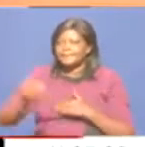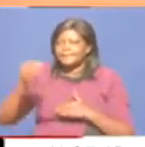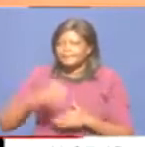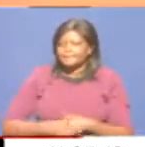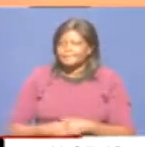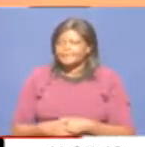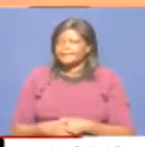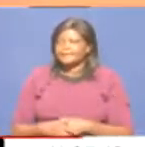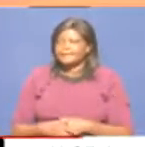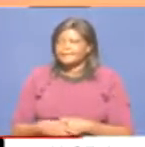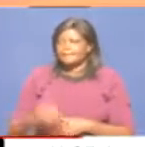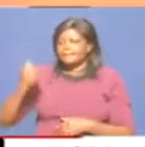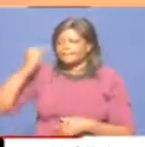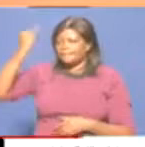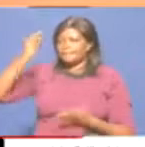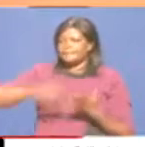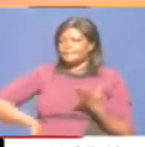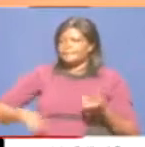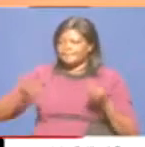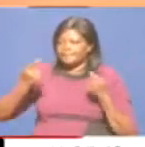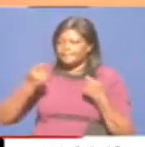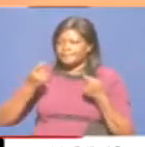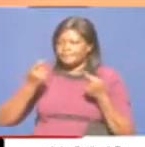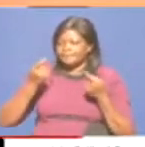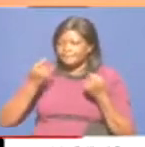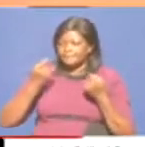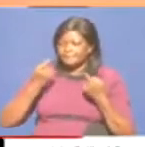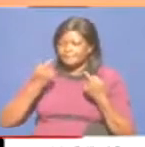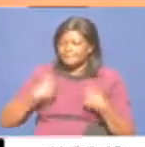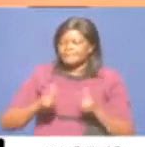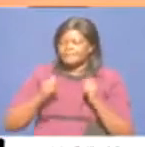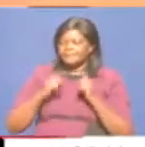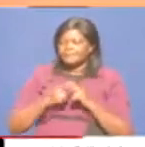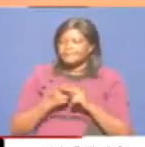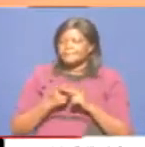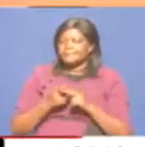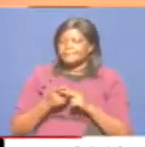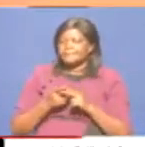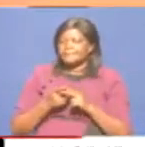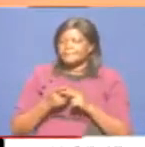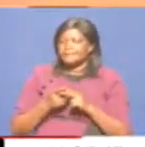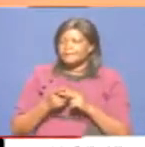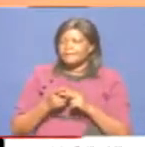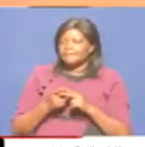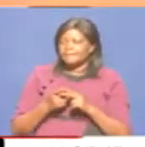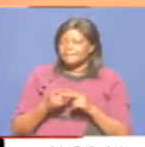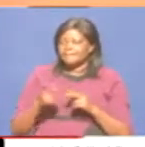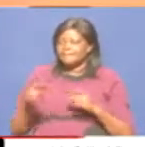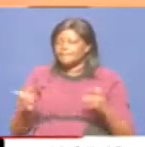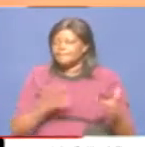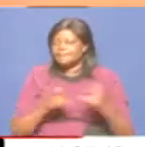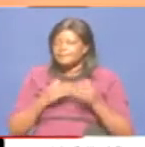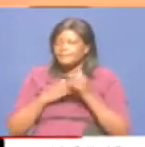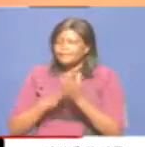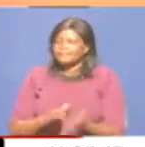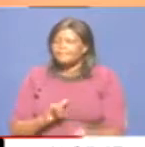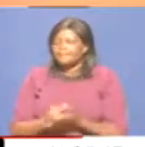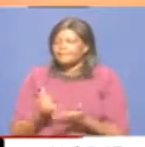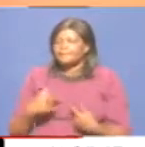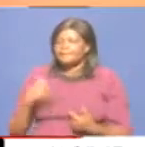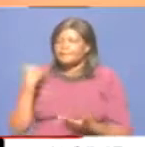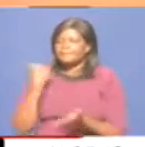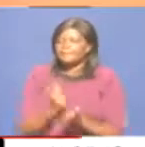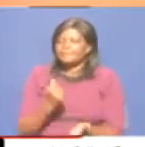suggesting, let's start looking at leaders that we put in office. If you know that you are putting a thief in